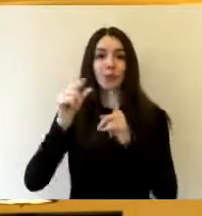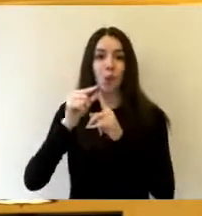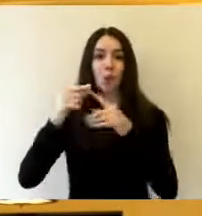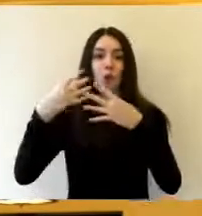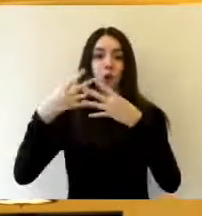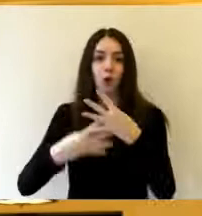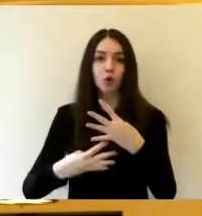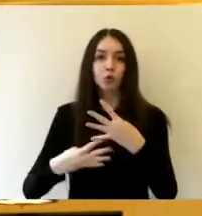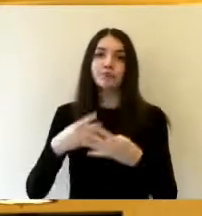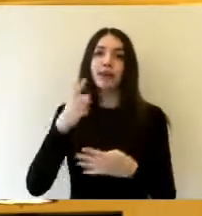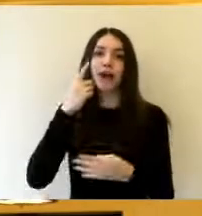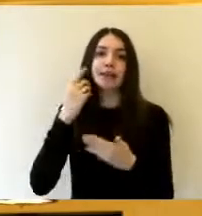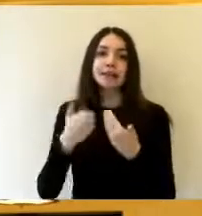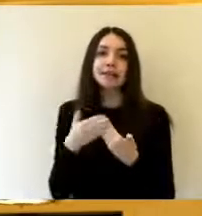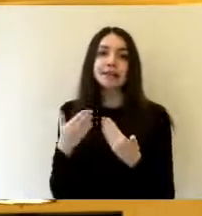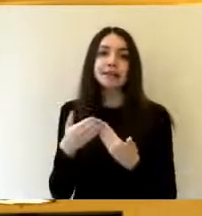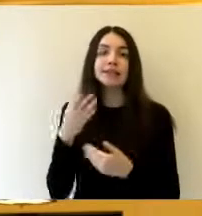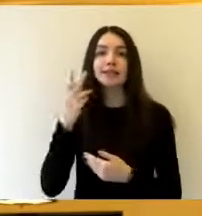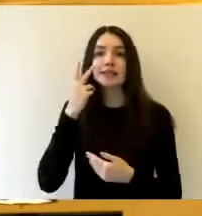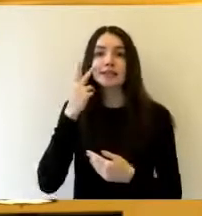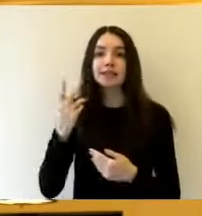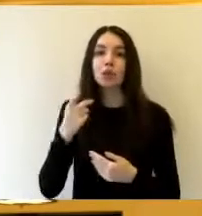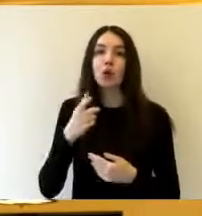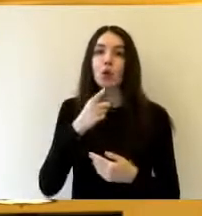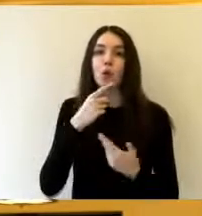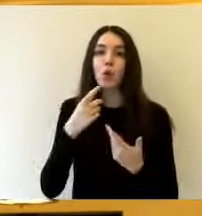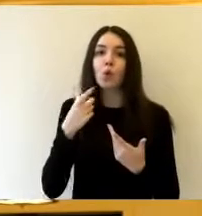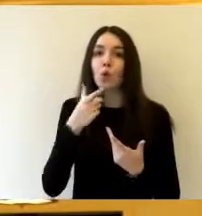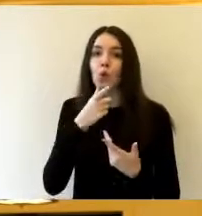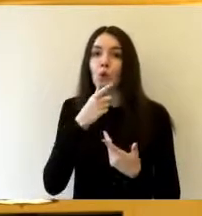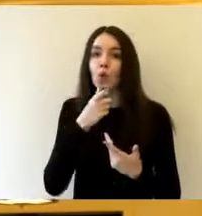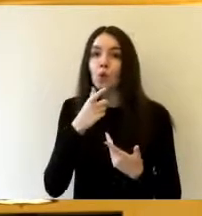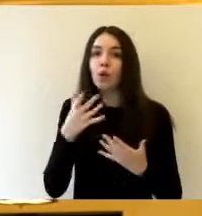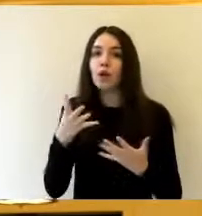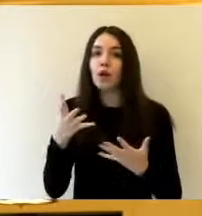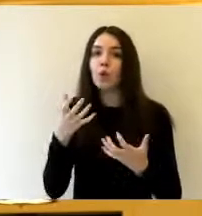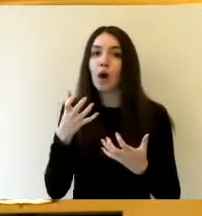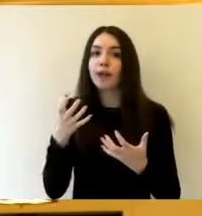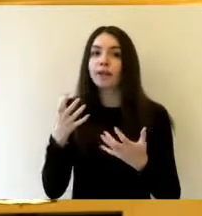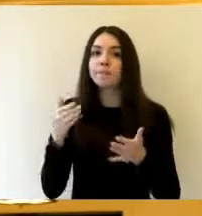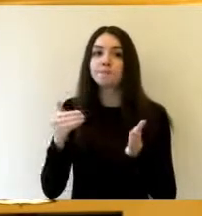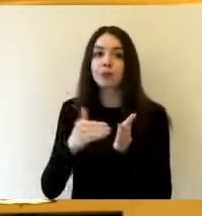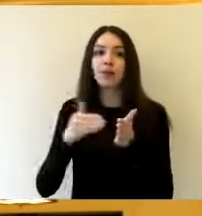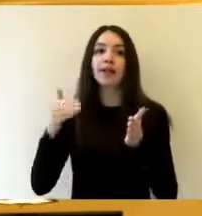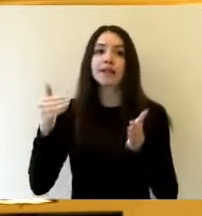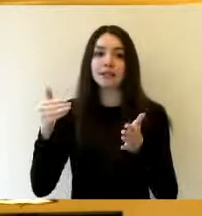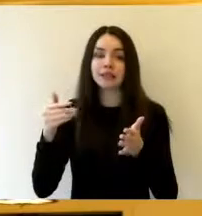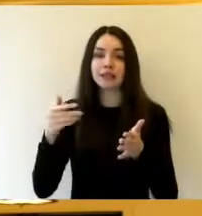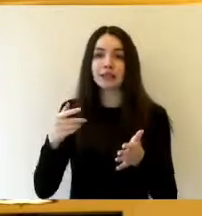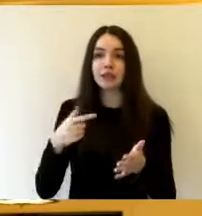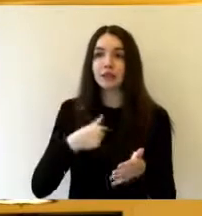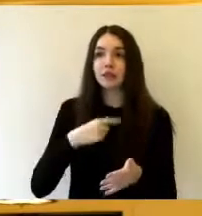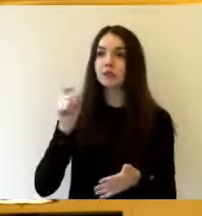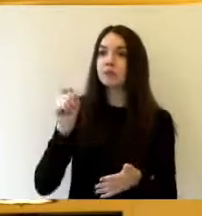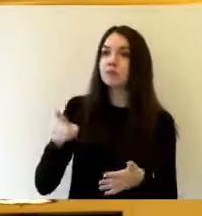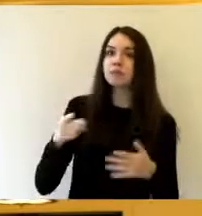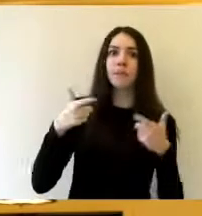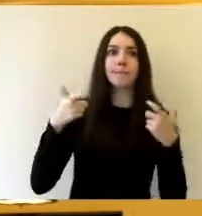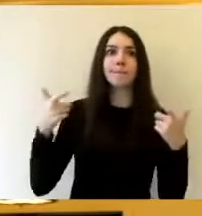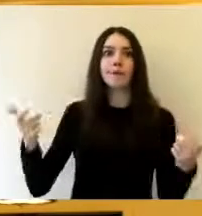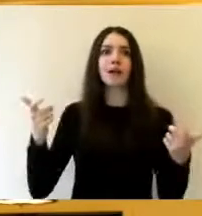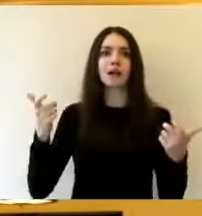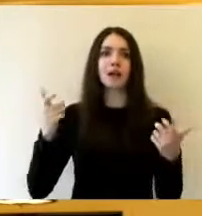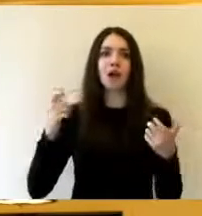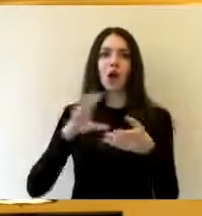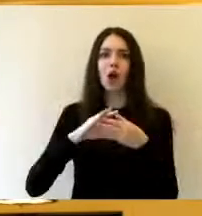lines and see exactly whom they were trying to disenfranchise with this. And it struck me that this should be a massive story. Why are we not all talking about